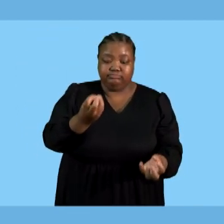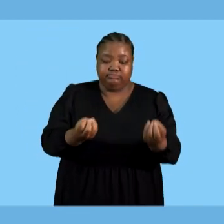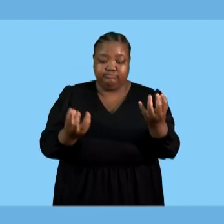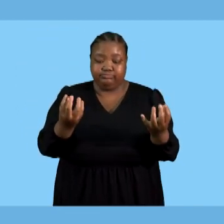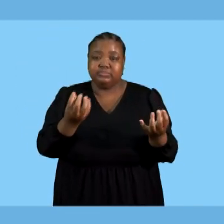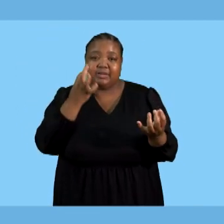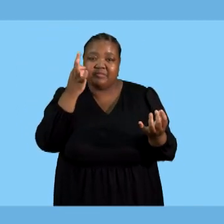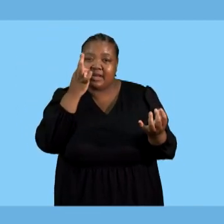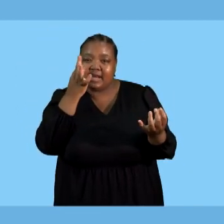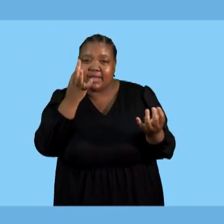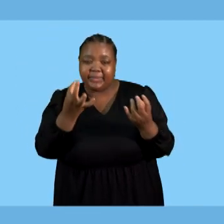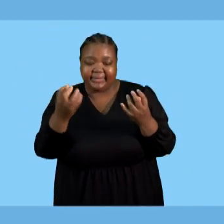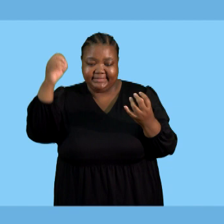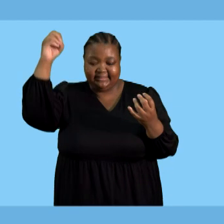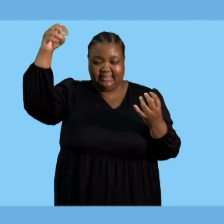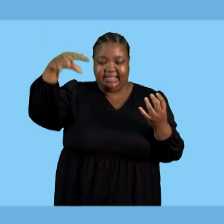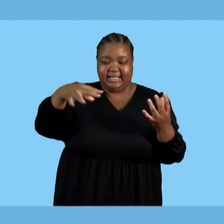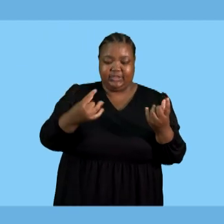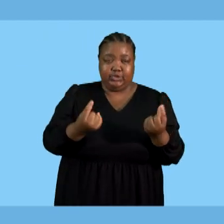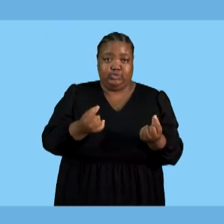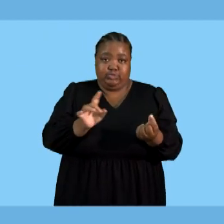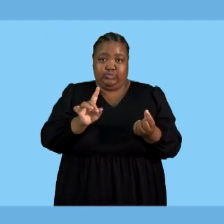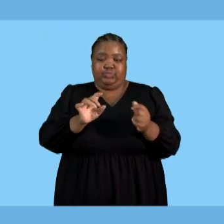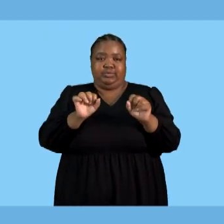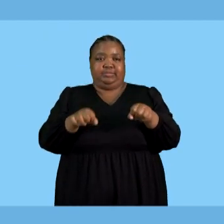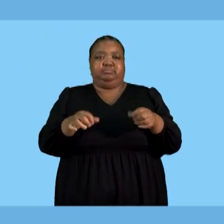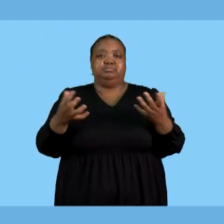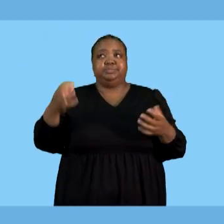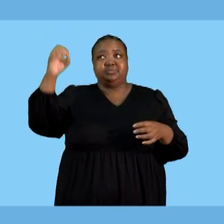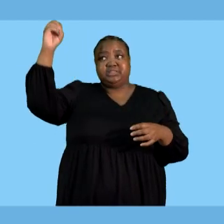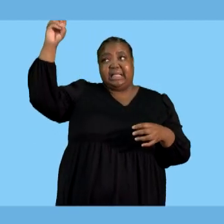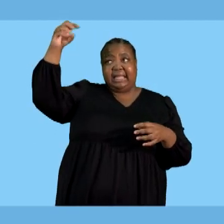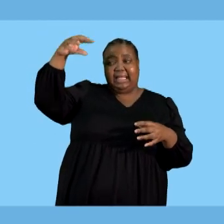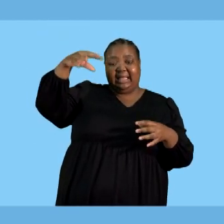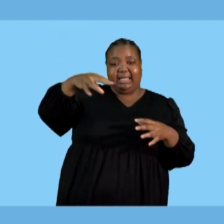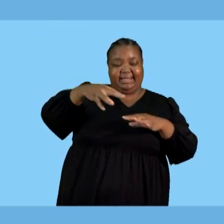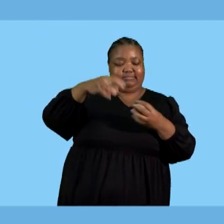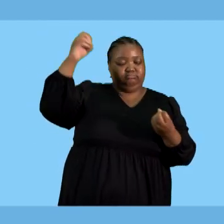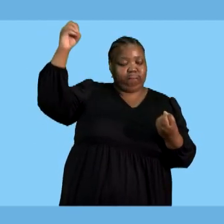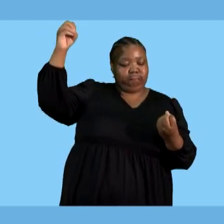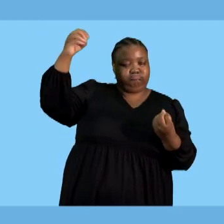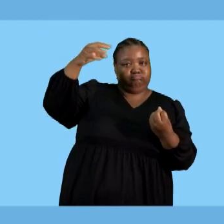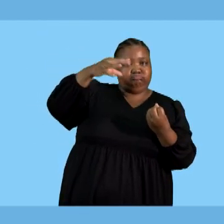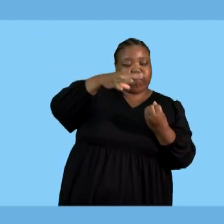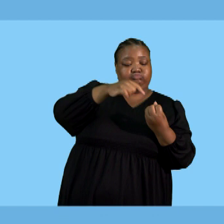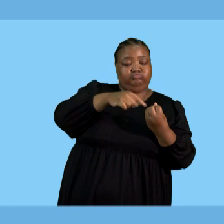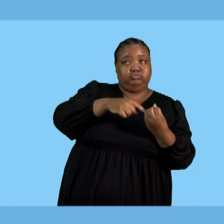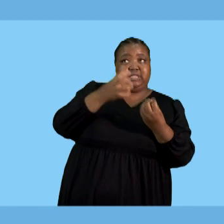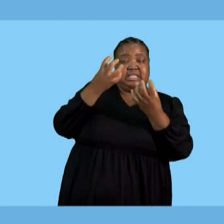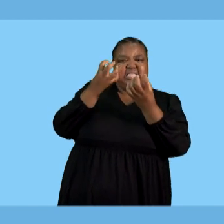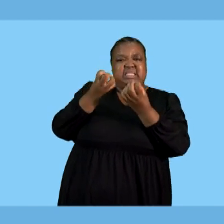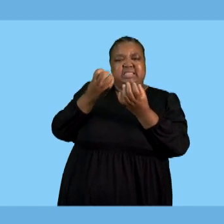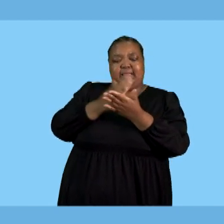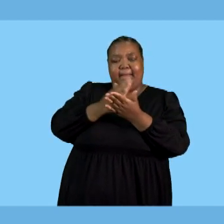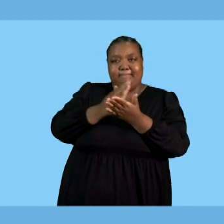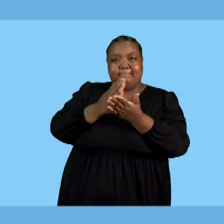surface of the flower. So when light hits a surface, some of the light is absorbed and the